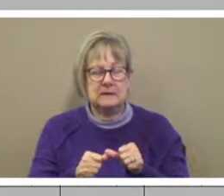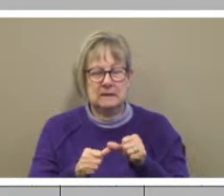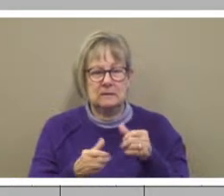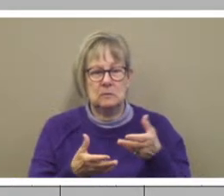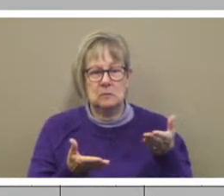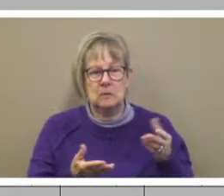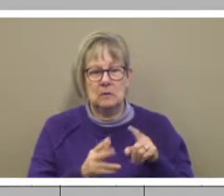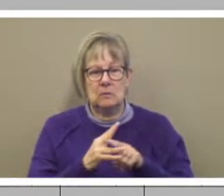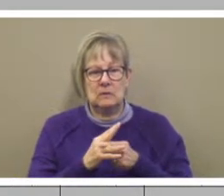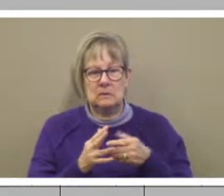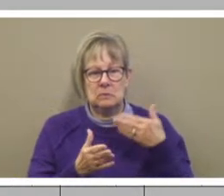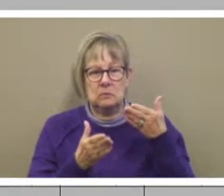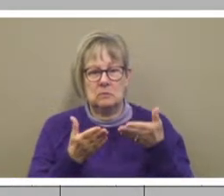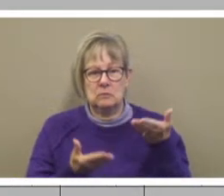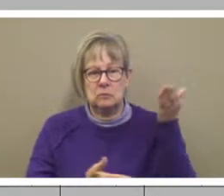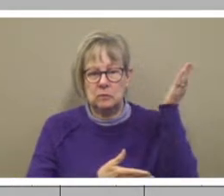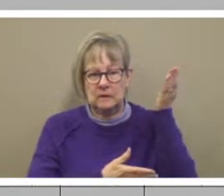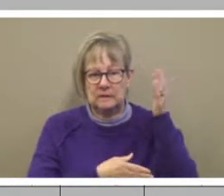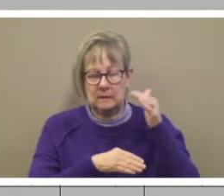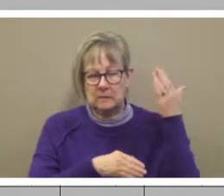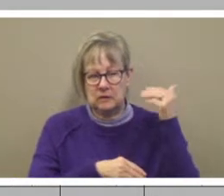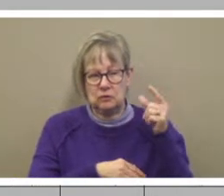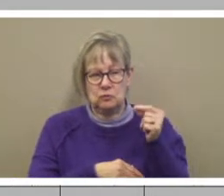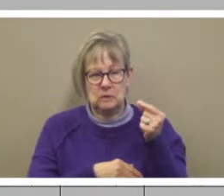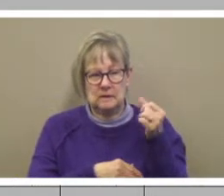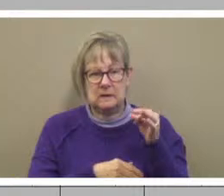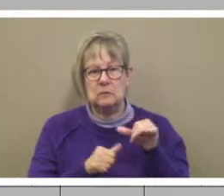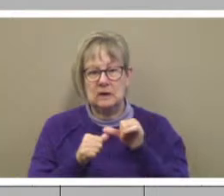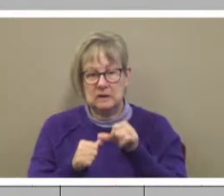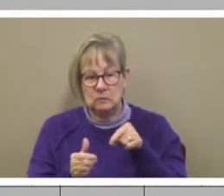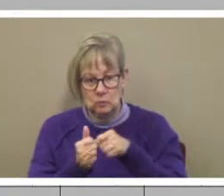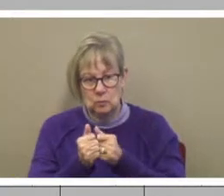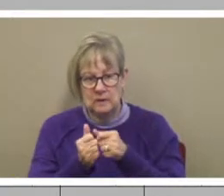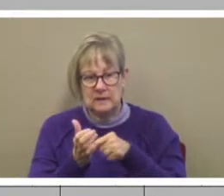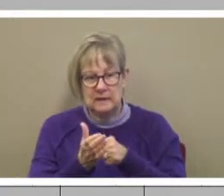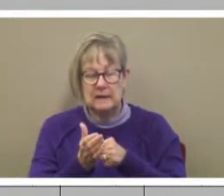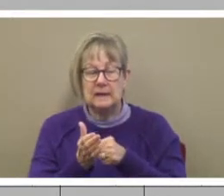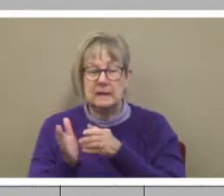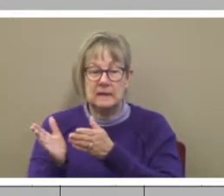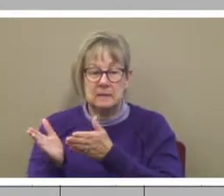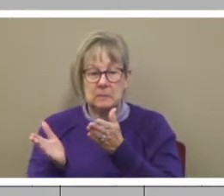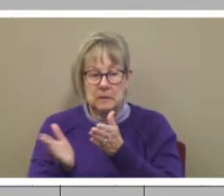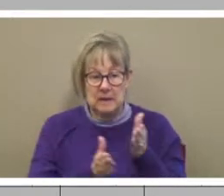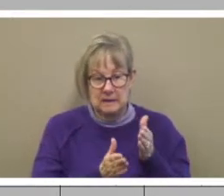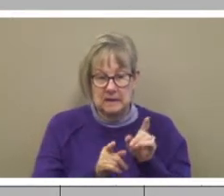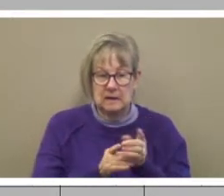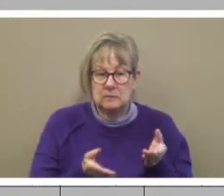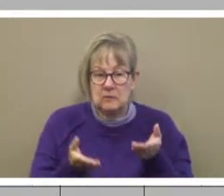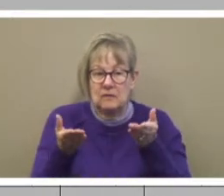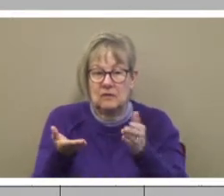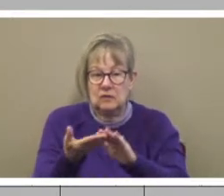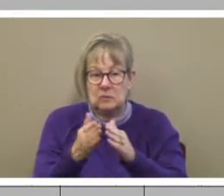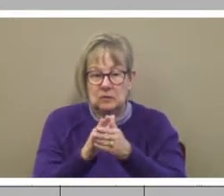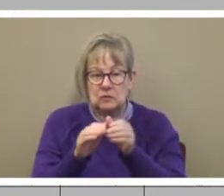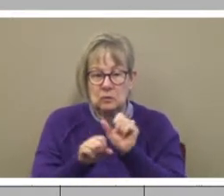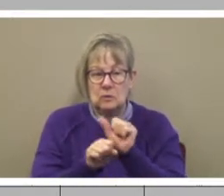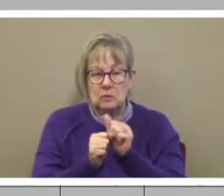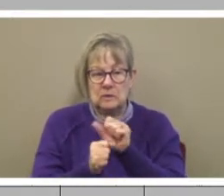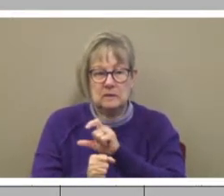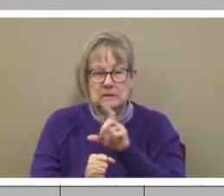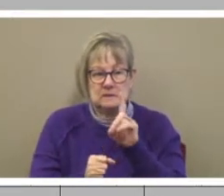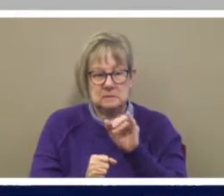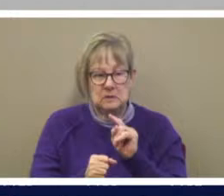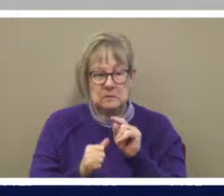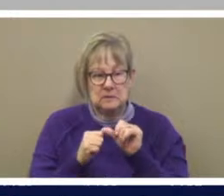2019. We continue with this plan that was provided to the community and is at work. We work with the department to be able to bring this to fruition